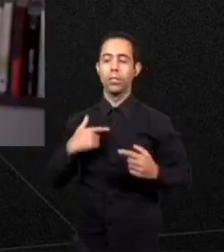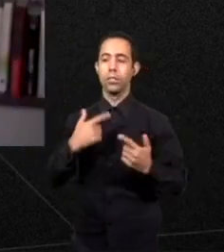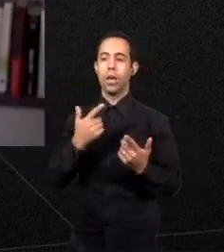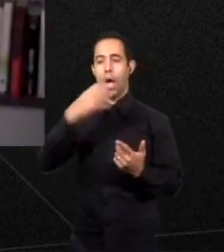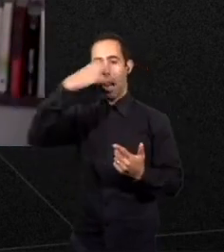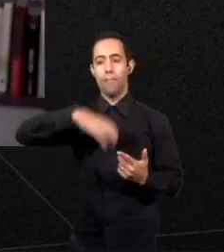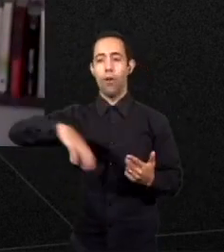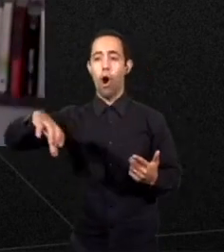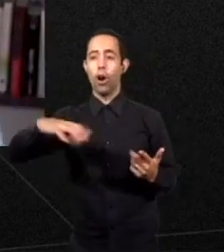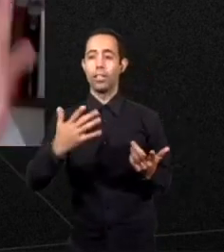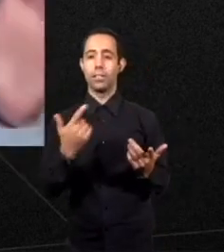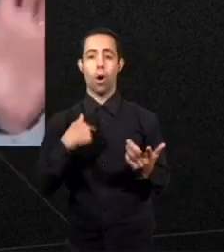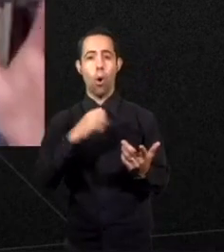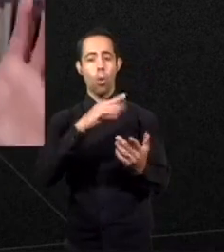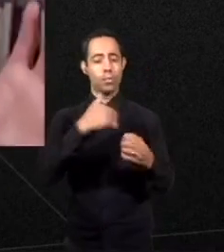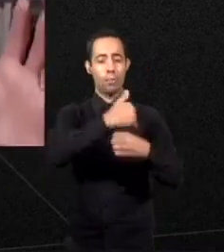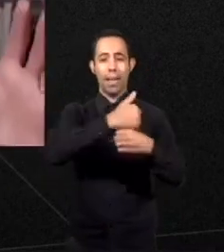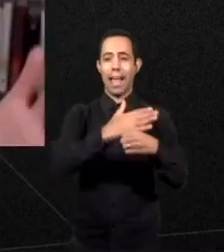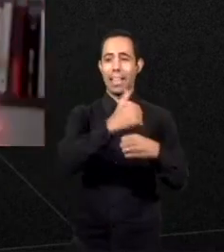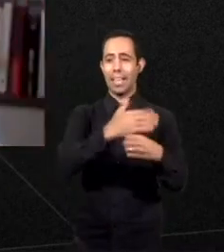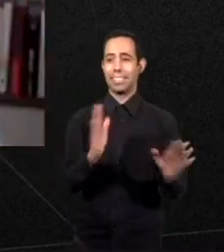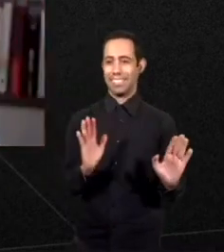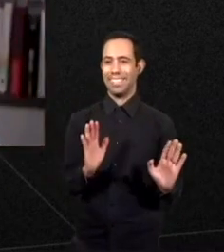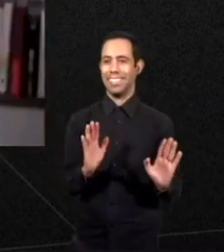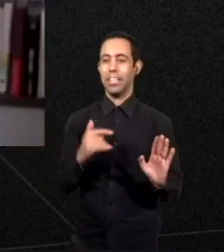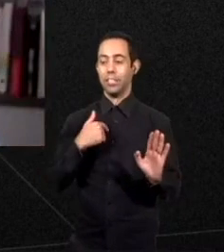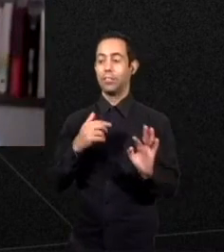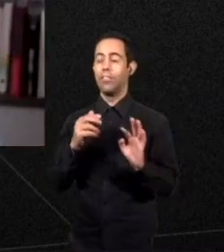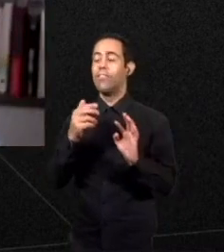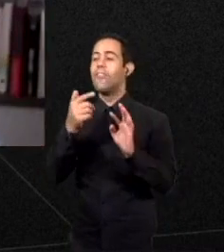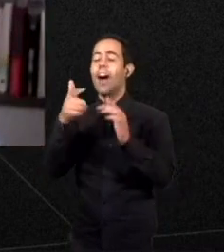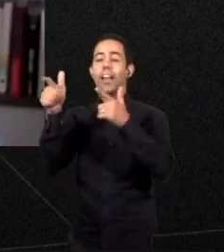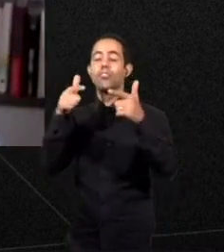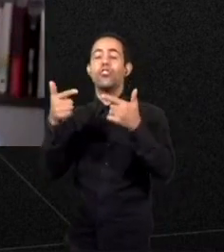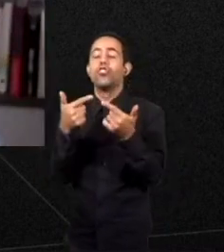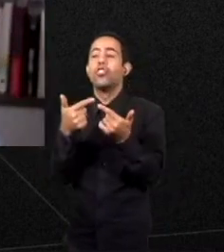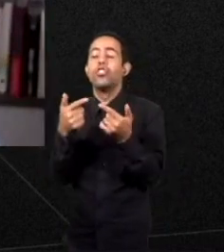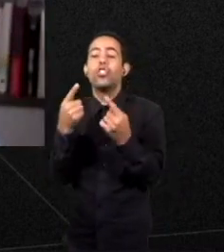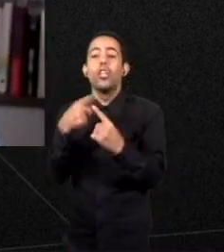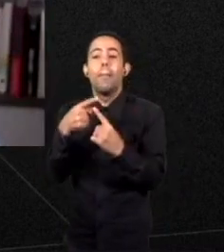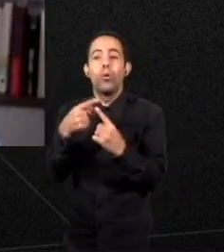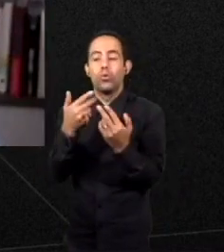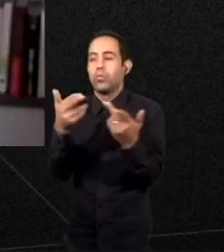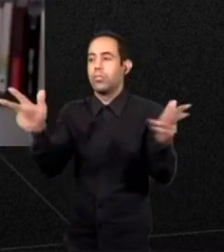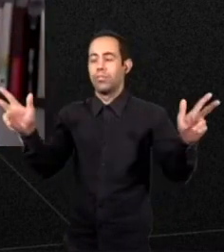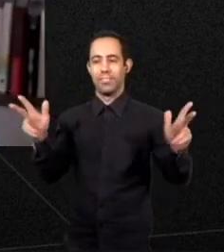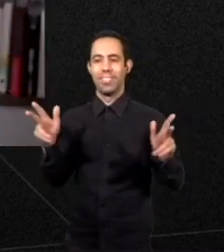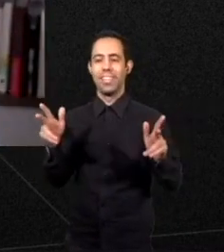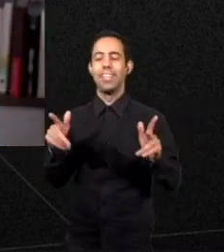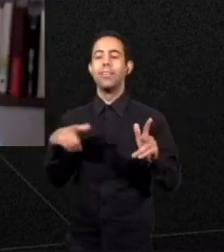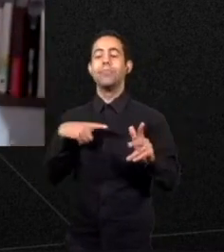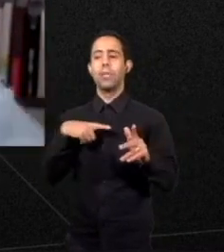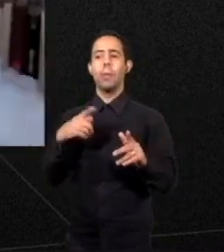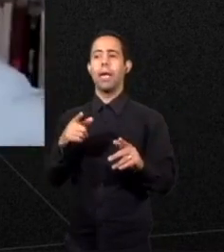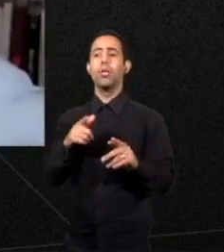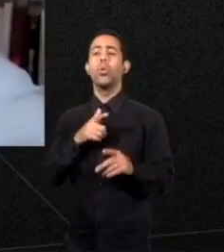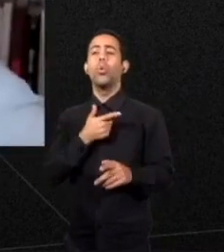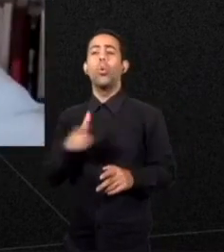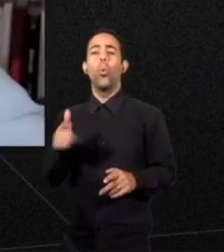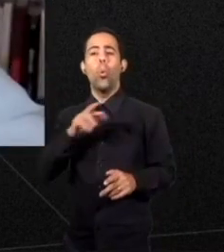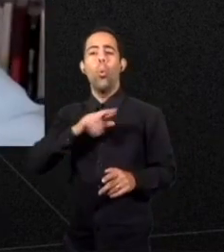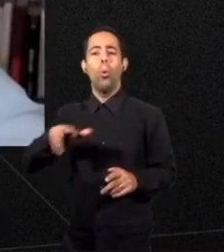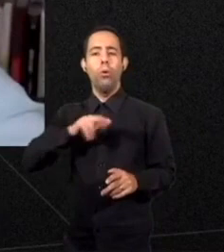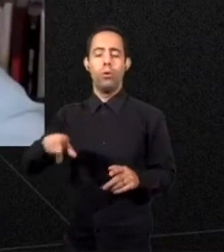potatoes, but new kinds of entities. So it's not so much that Homo sapiens will be destroyed in a